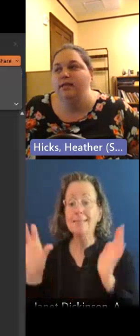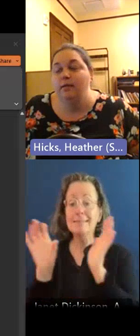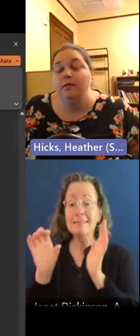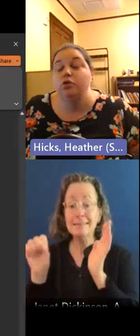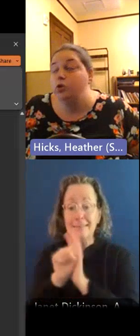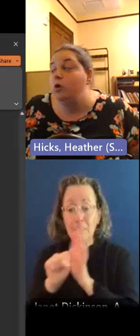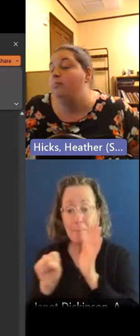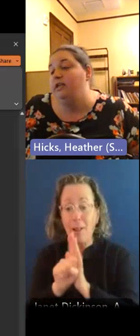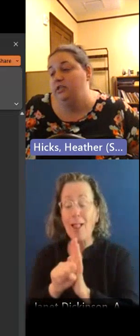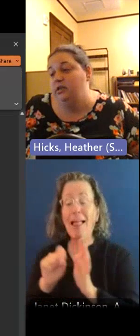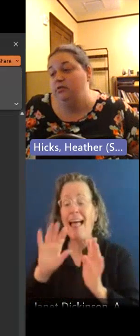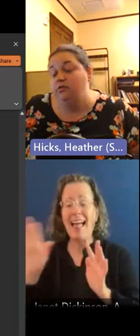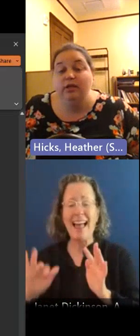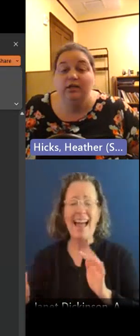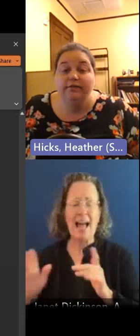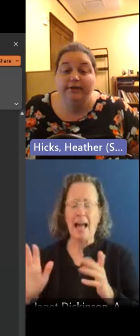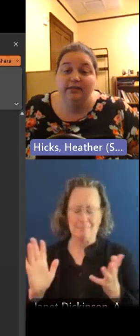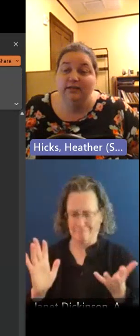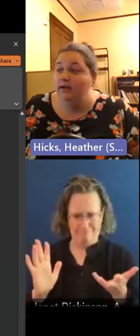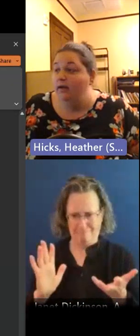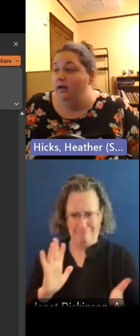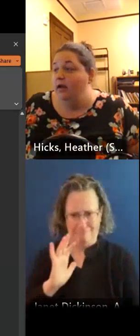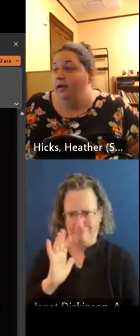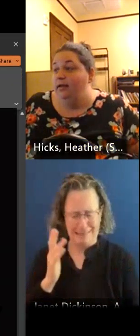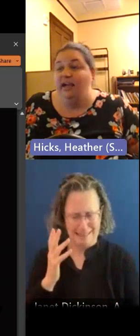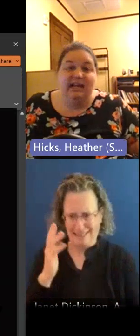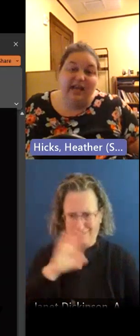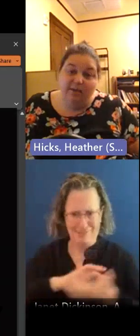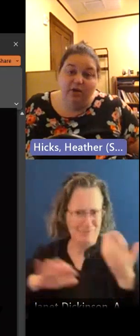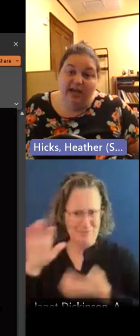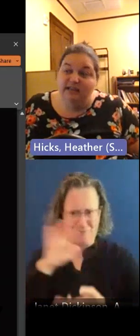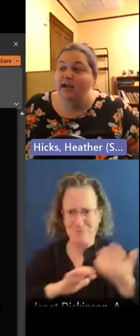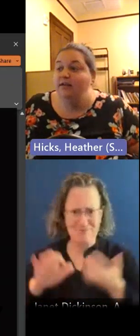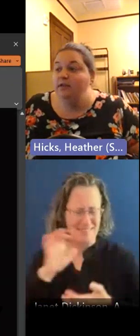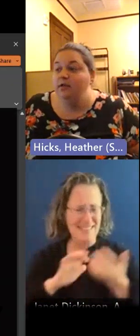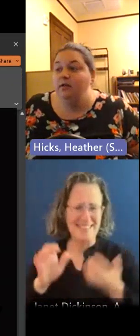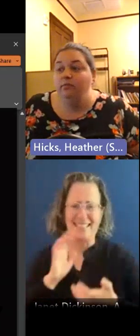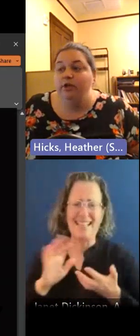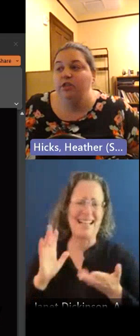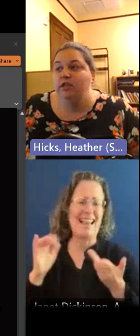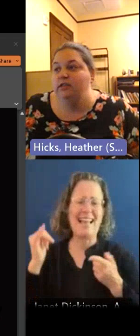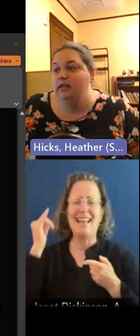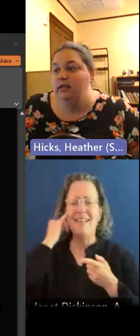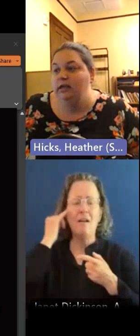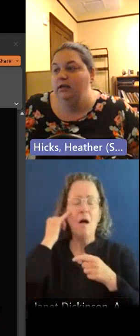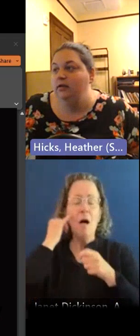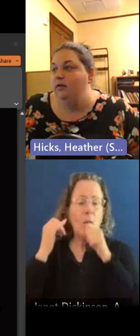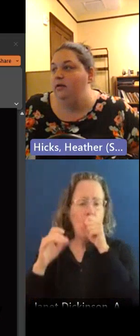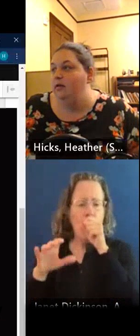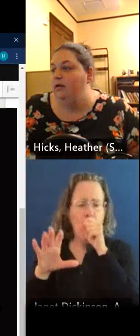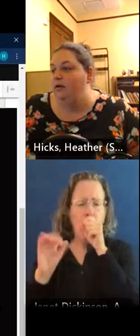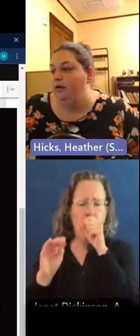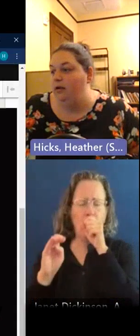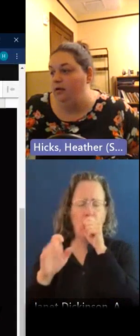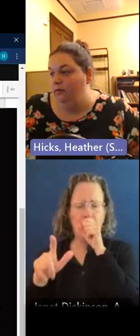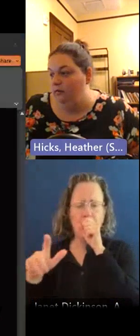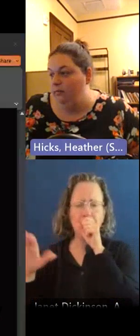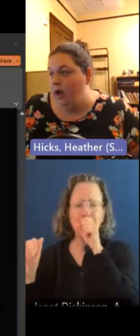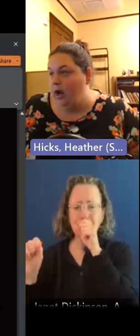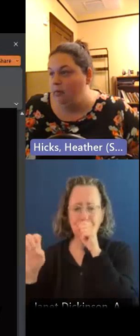And it just makes it so much easier to read if it's like a camel case kind of deal, which is the,